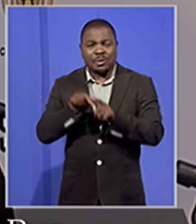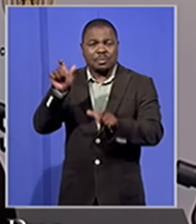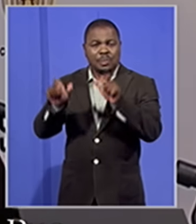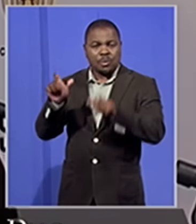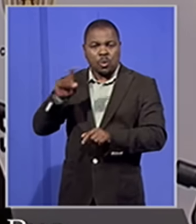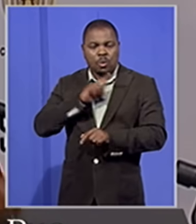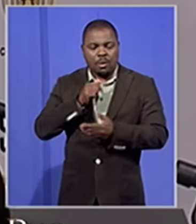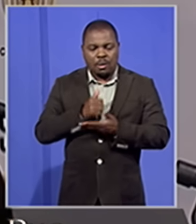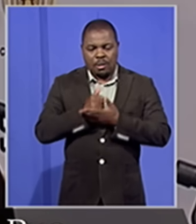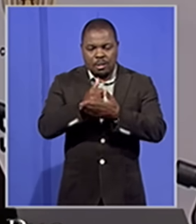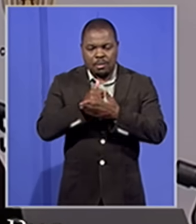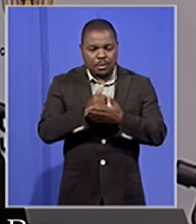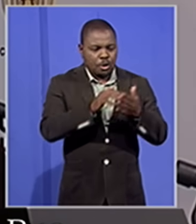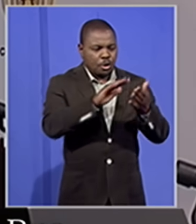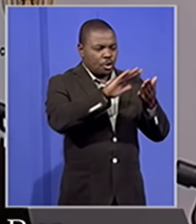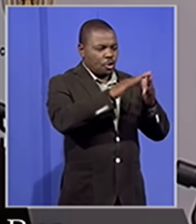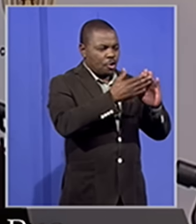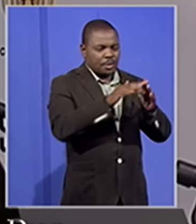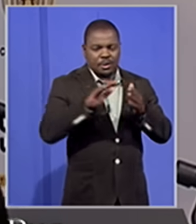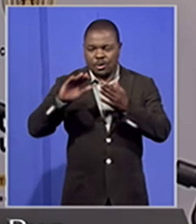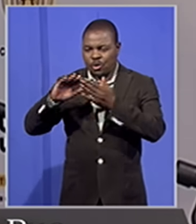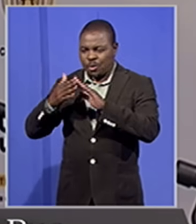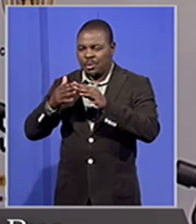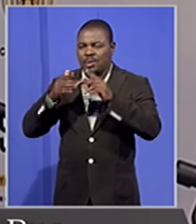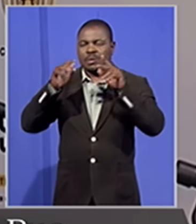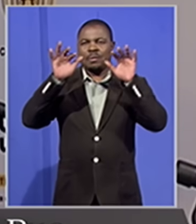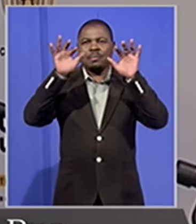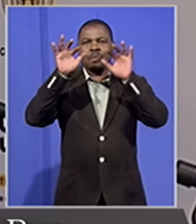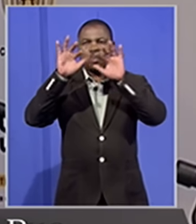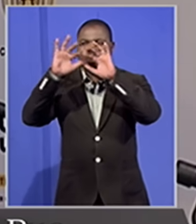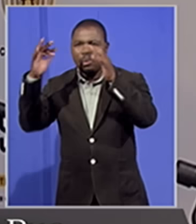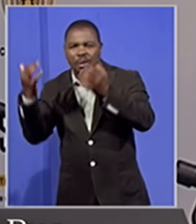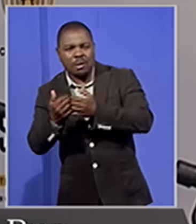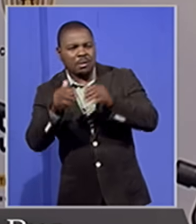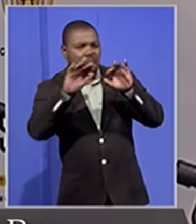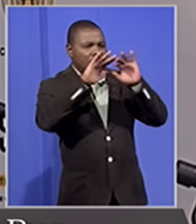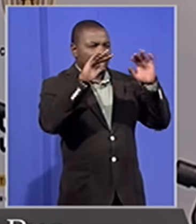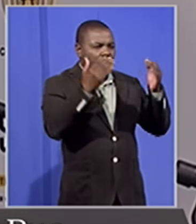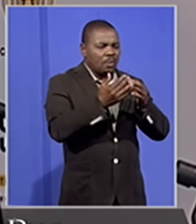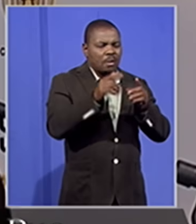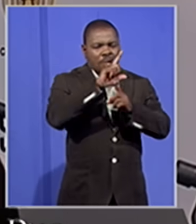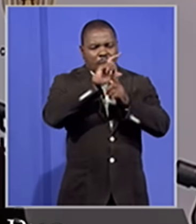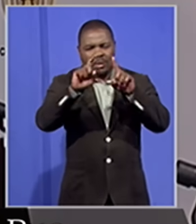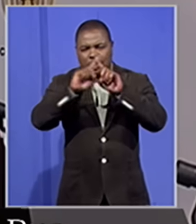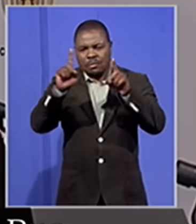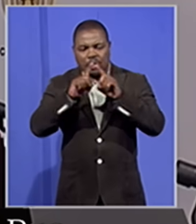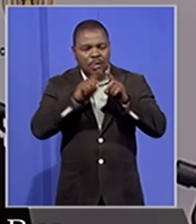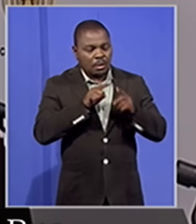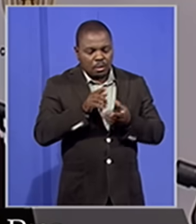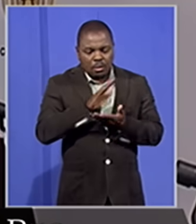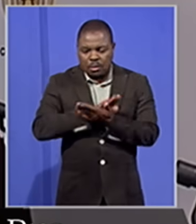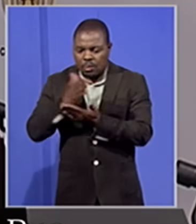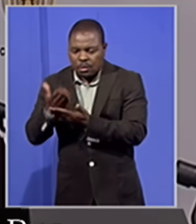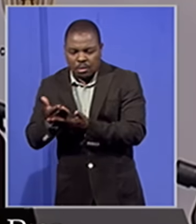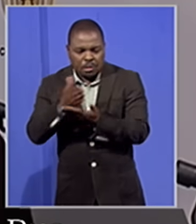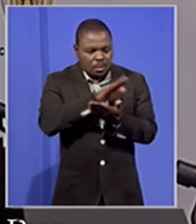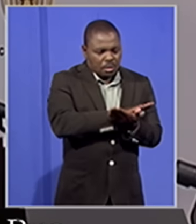kopanya setjhaba, lefatshe, merabe ebile e le bona